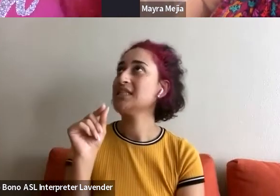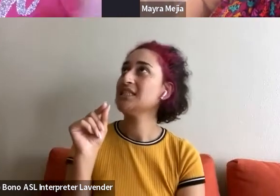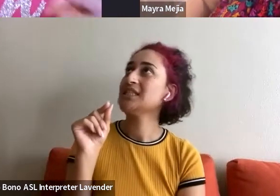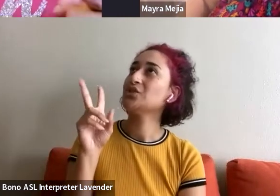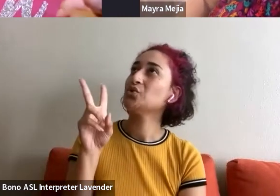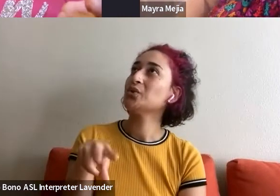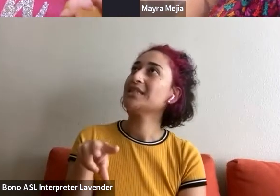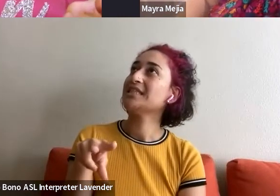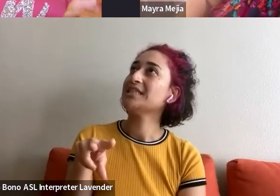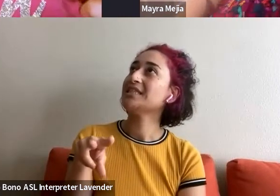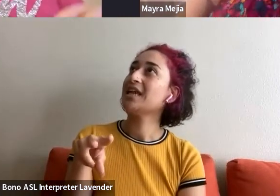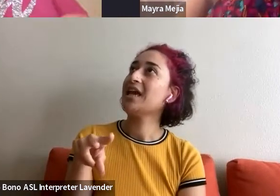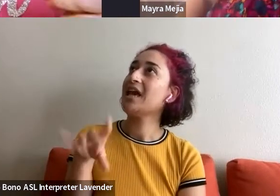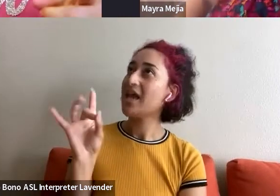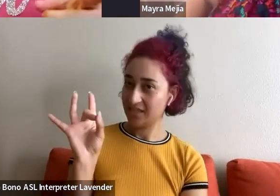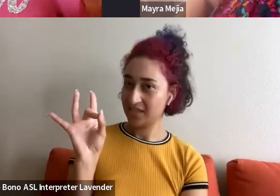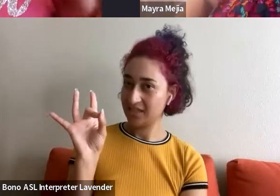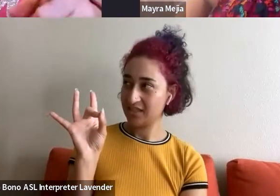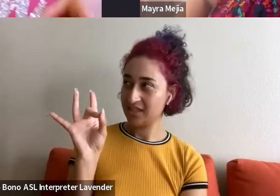2028, right? No,